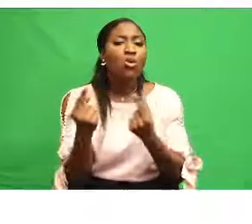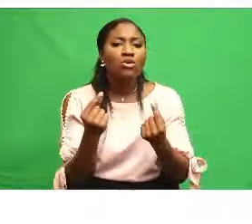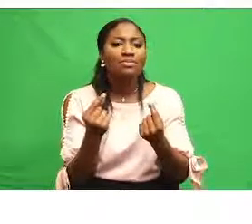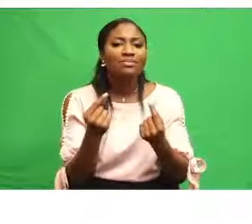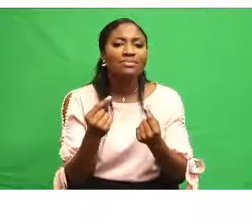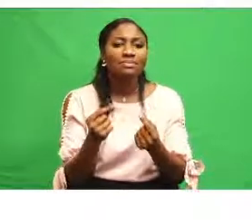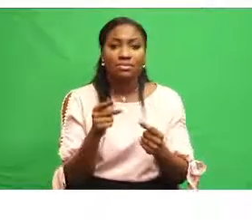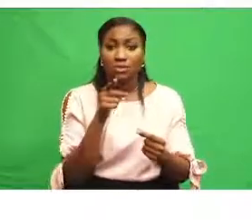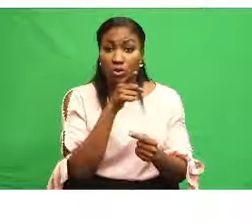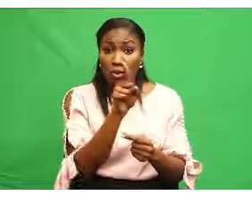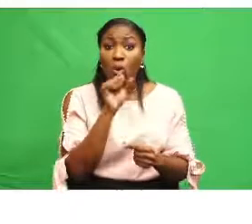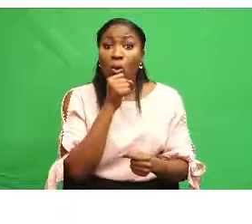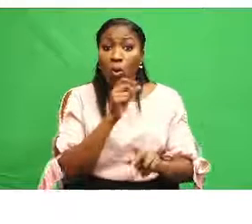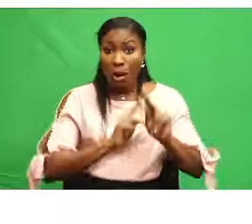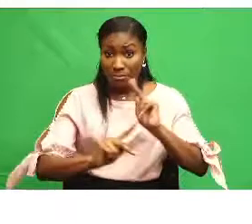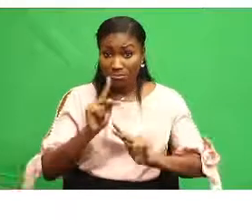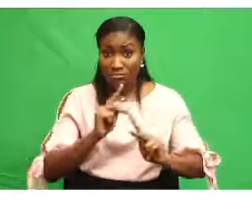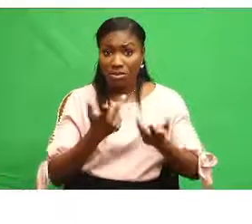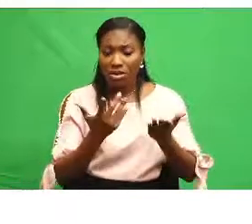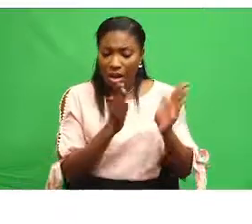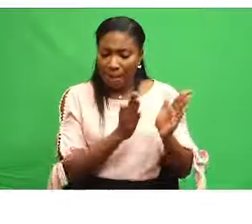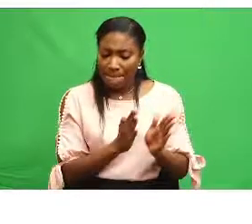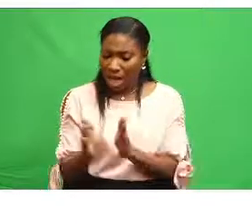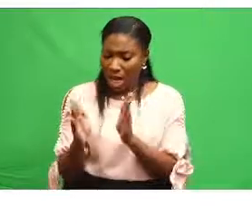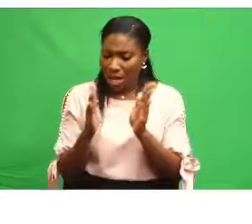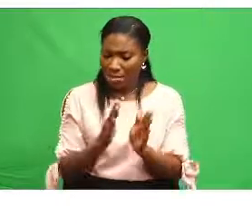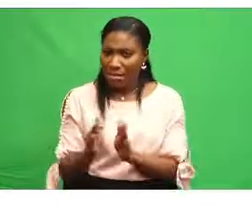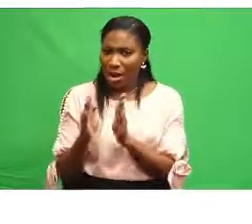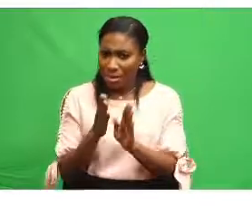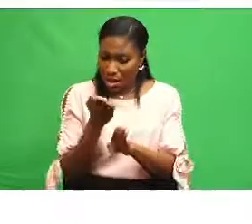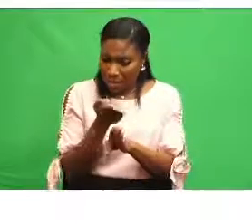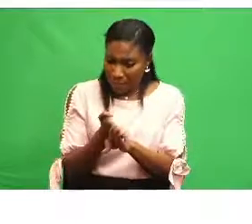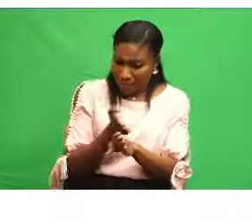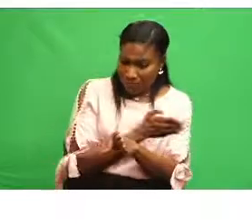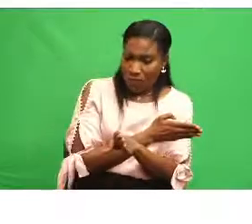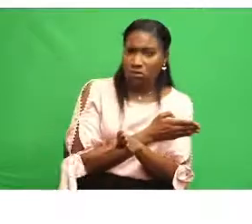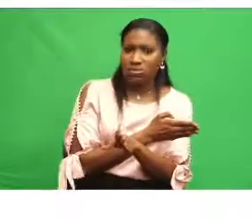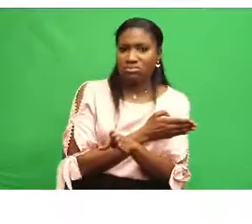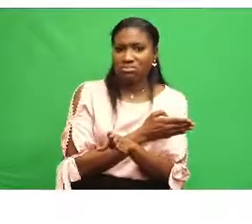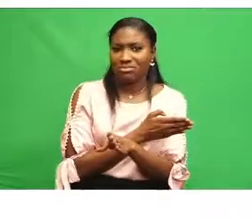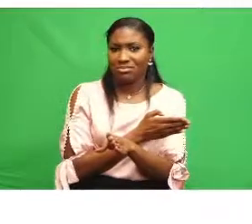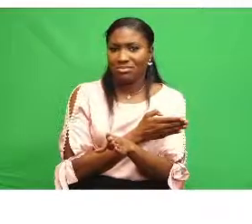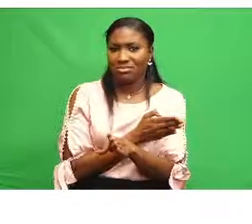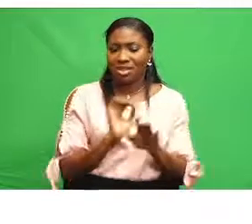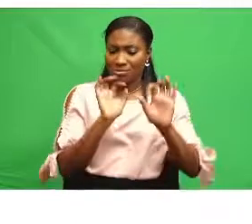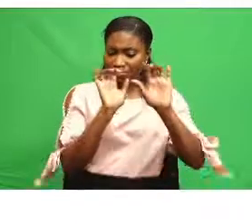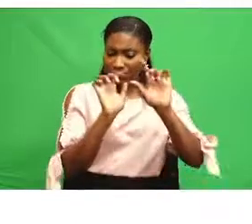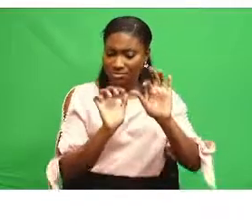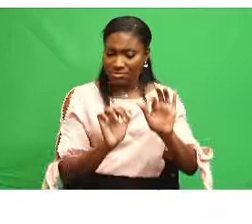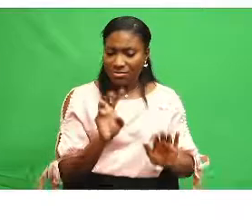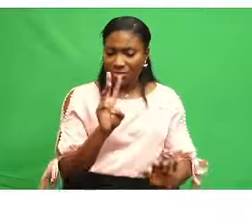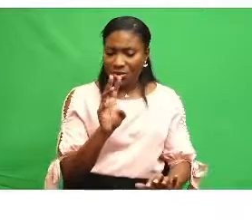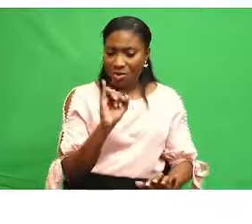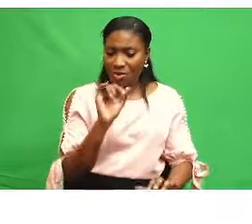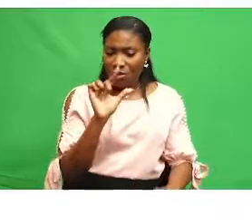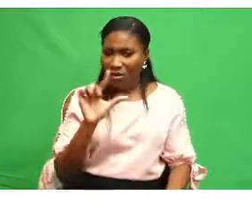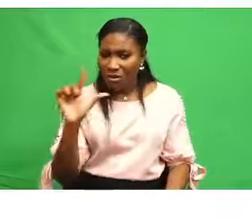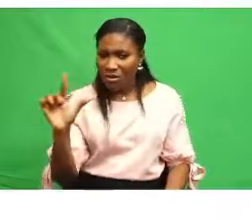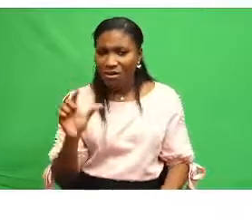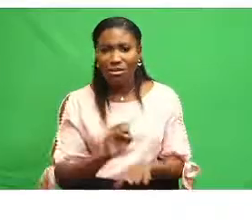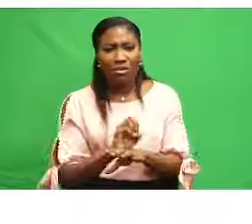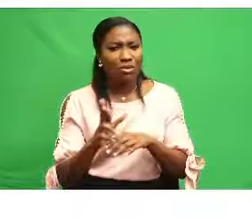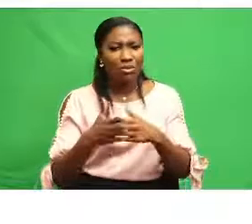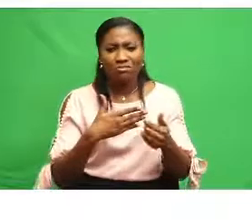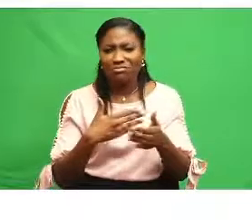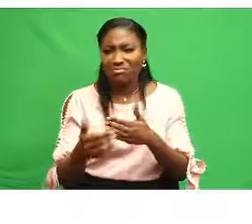ahead to protect your assets. If you become a millionaire and you're at 18, sure, do a will, exactly, you know. But on average, the age for